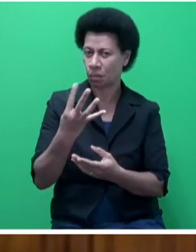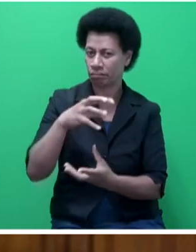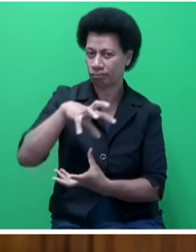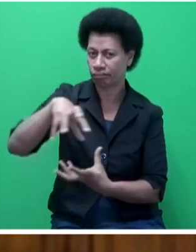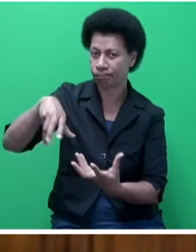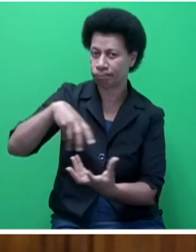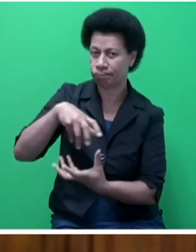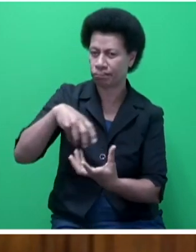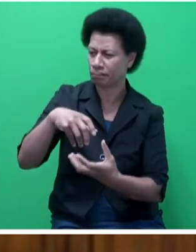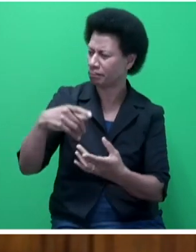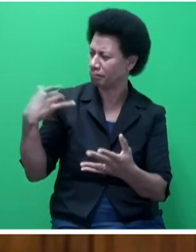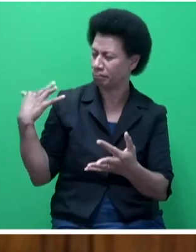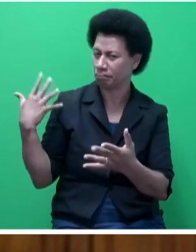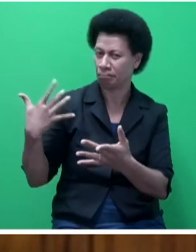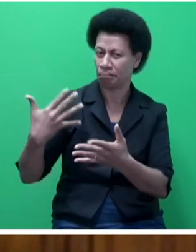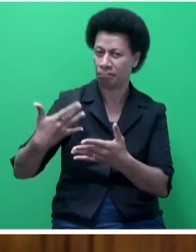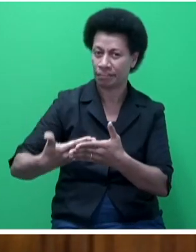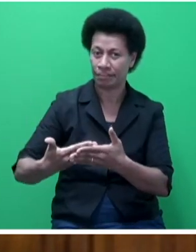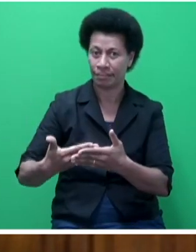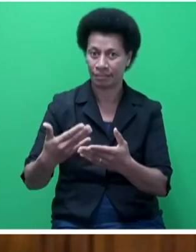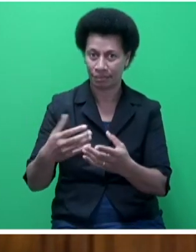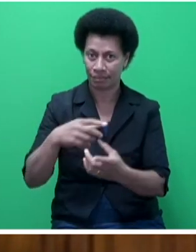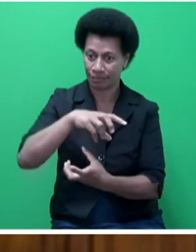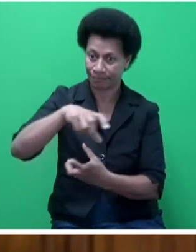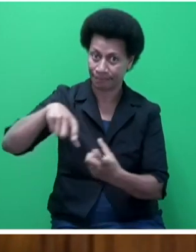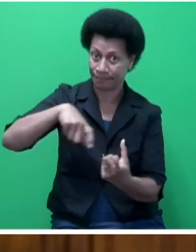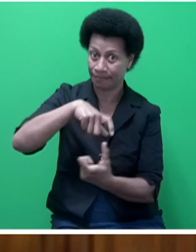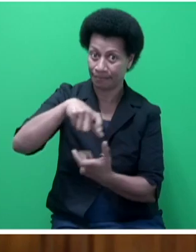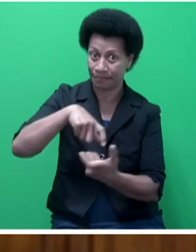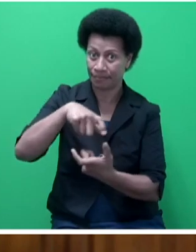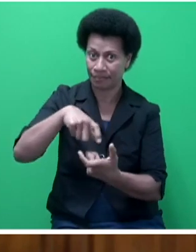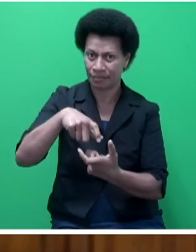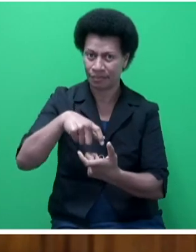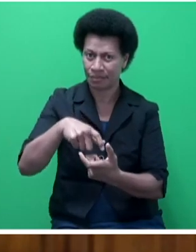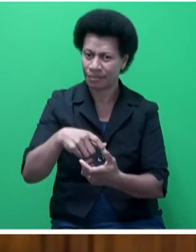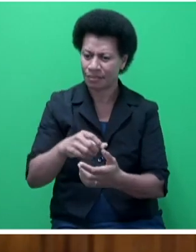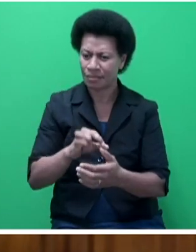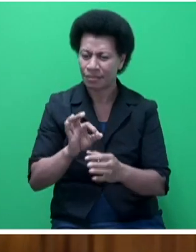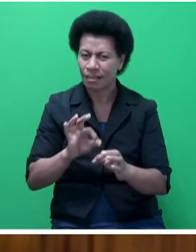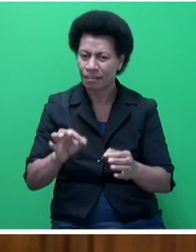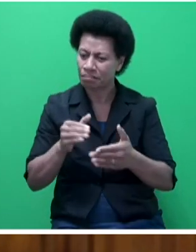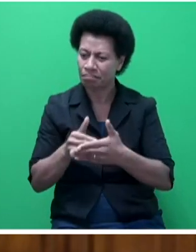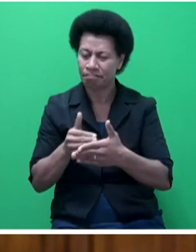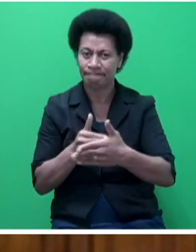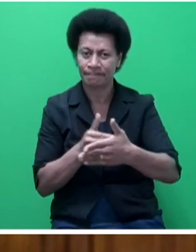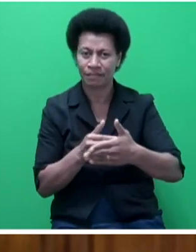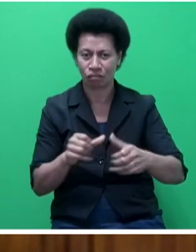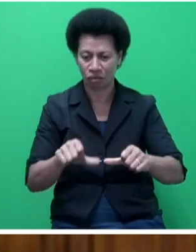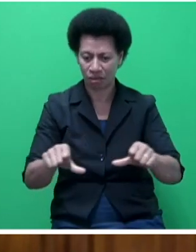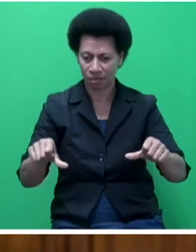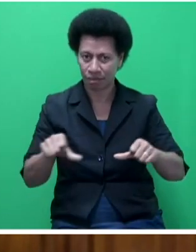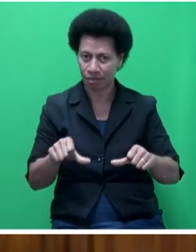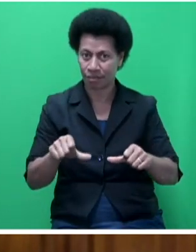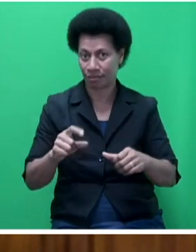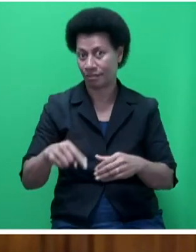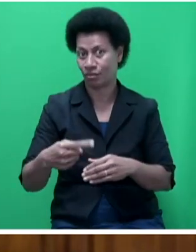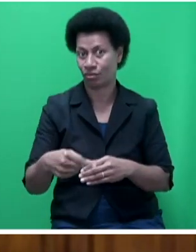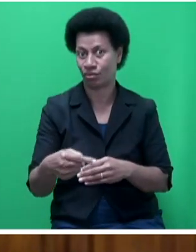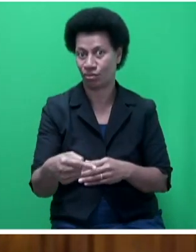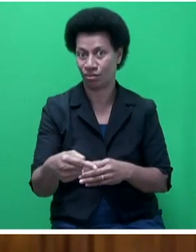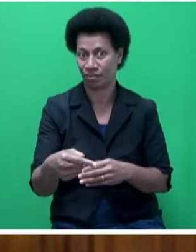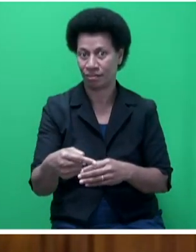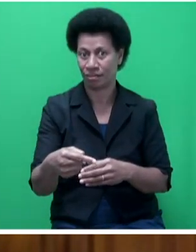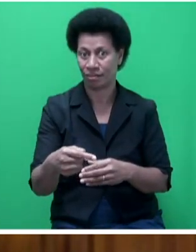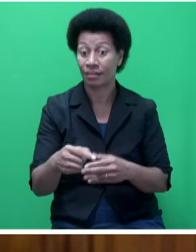but that should not deter us from progressing in agricultural industry. The citizens of this country